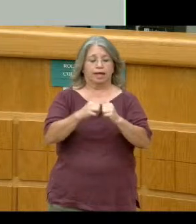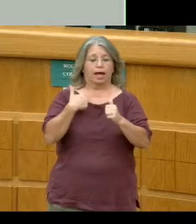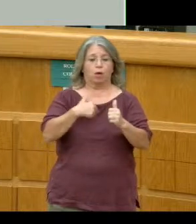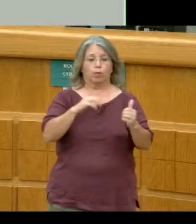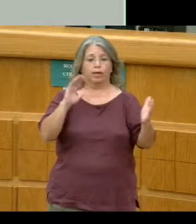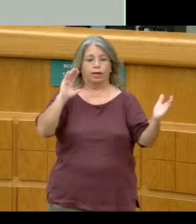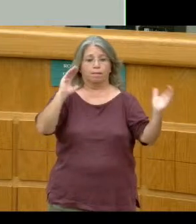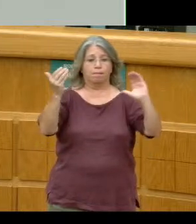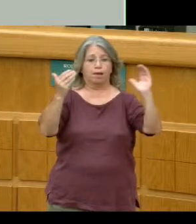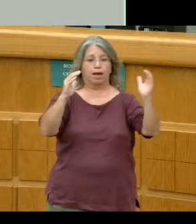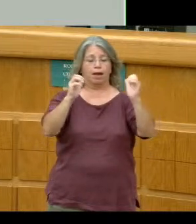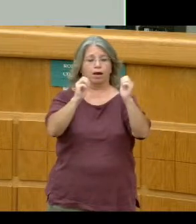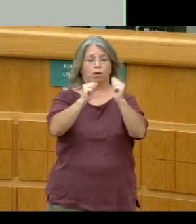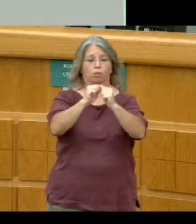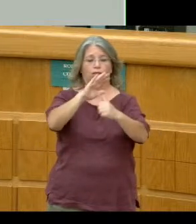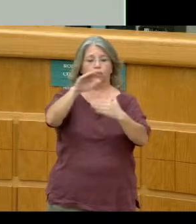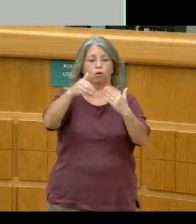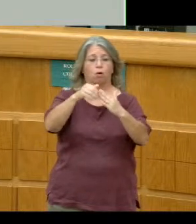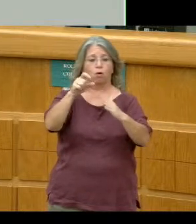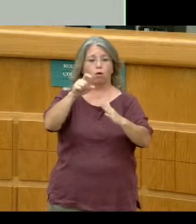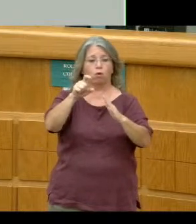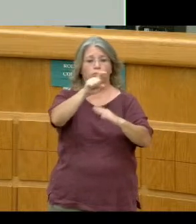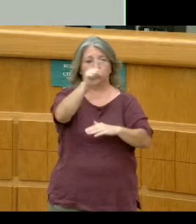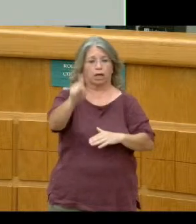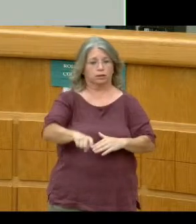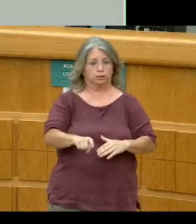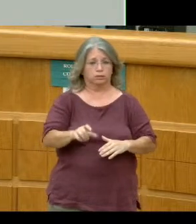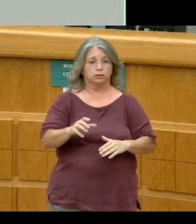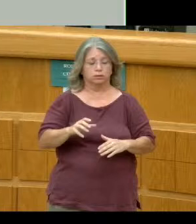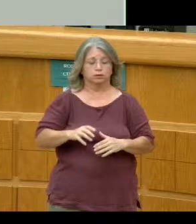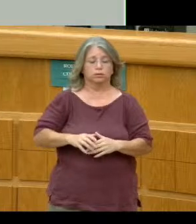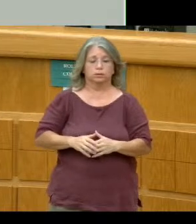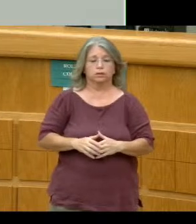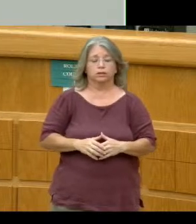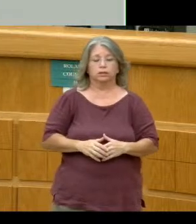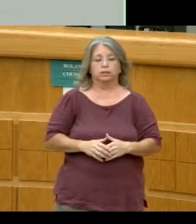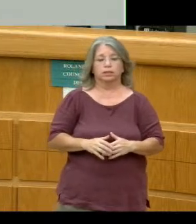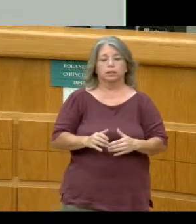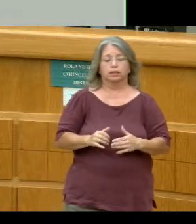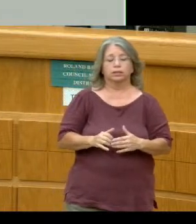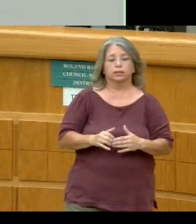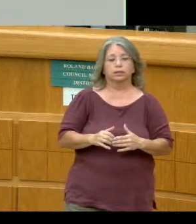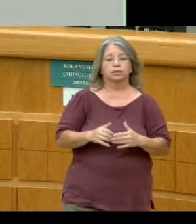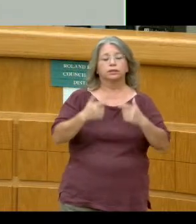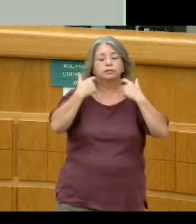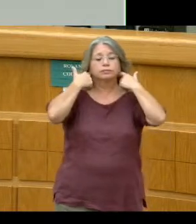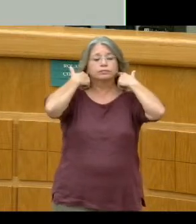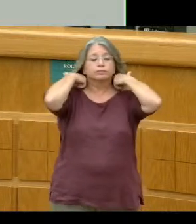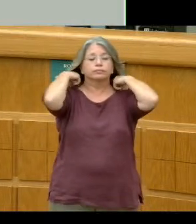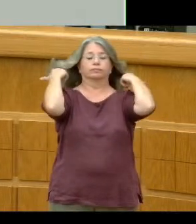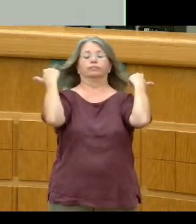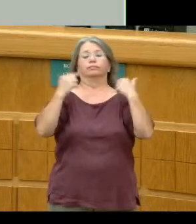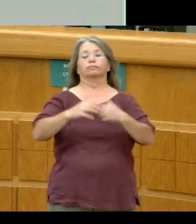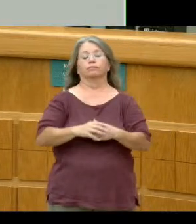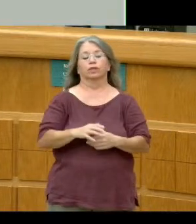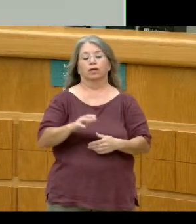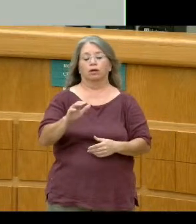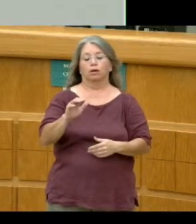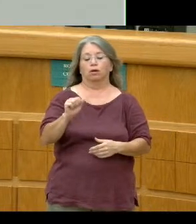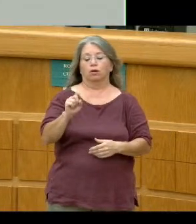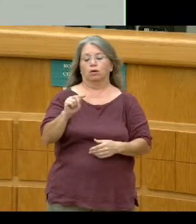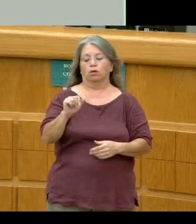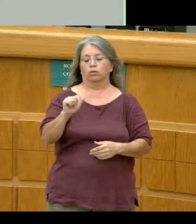reasons why I had to convert the numbers to confirmed cases so we could compare on a level playing field. The coastal bend